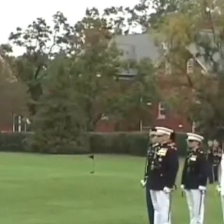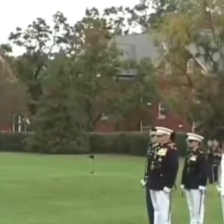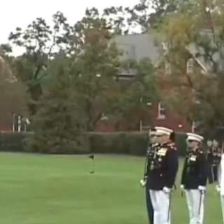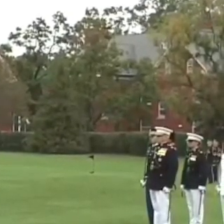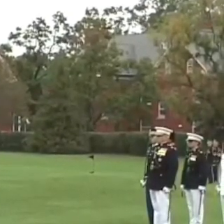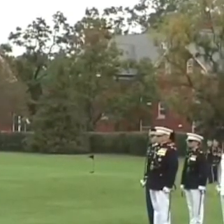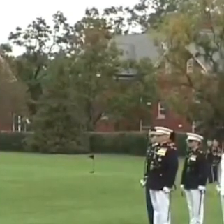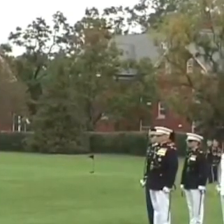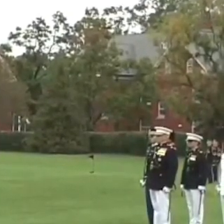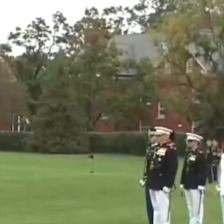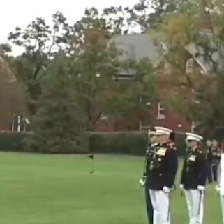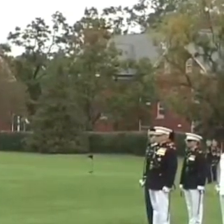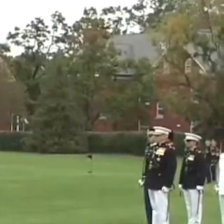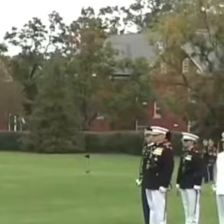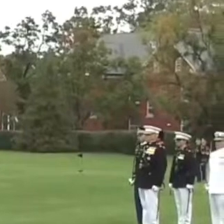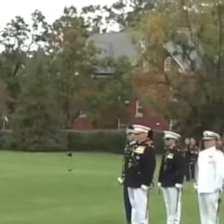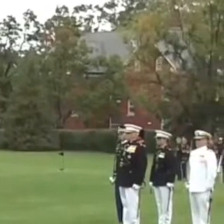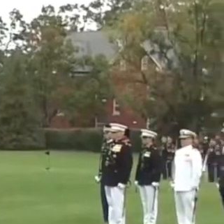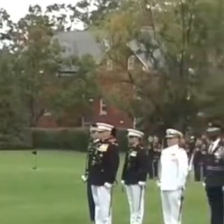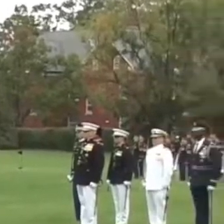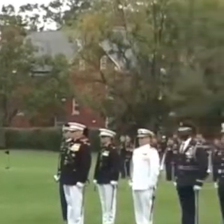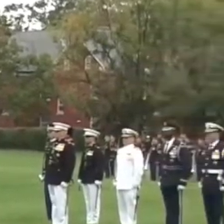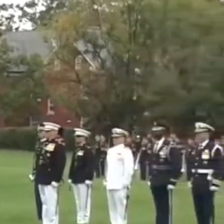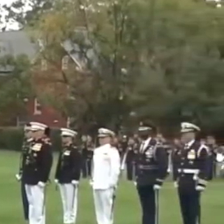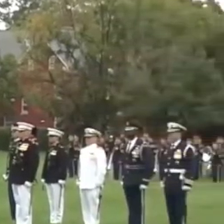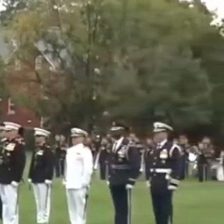Hello. Stop.